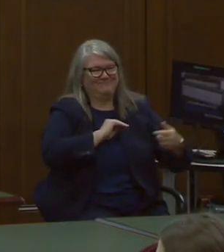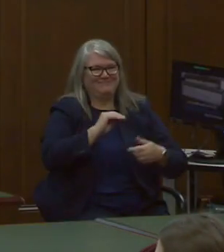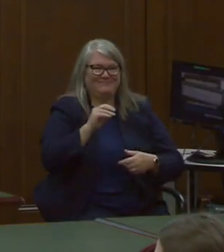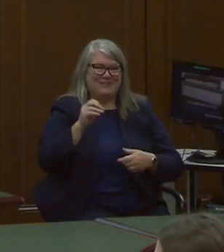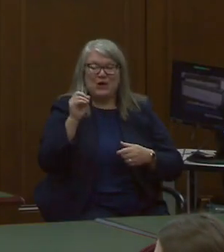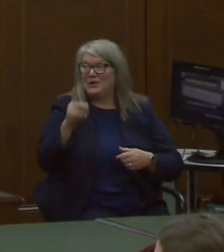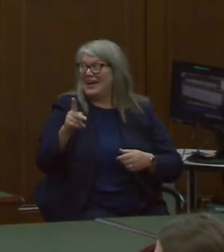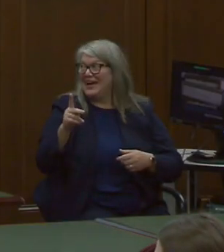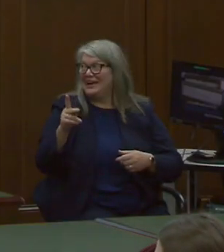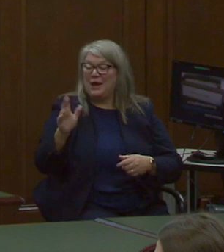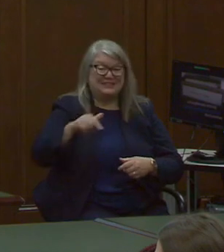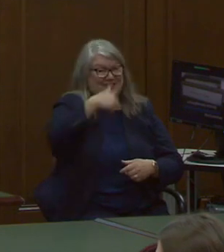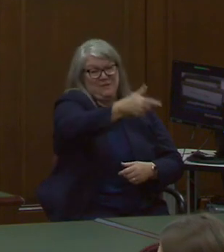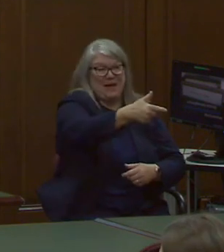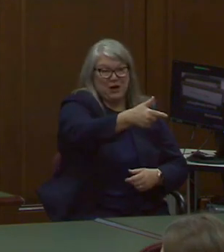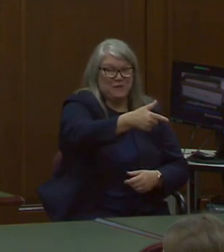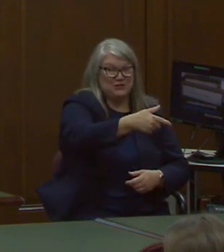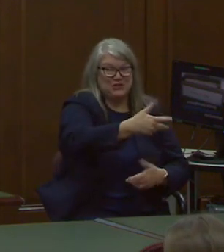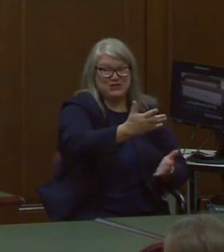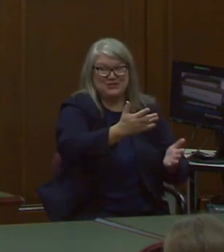I was giving it back to over to you.